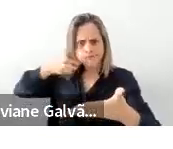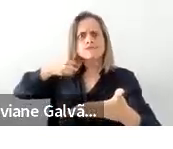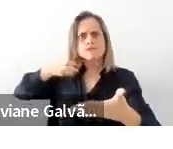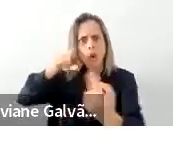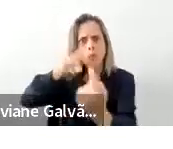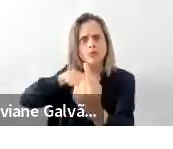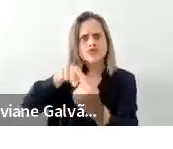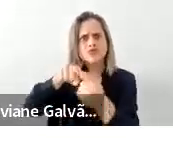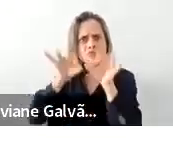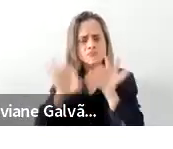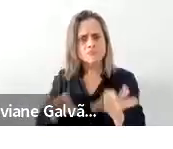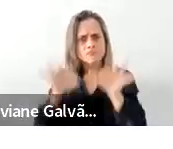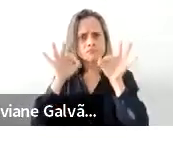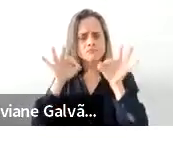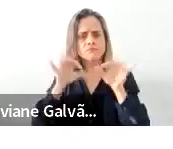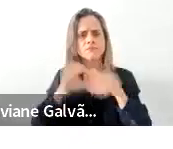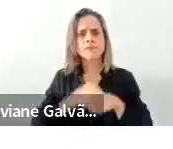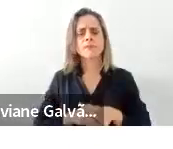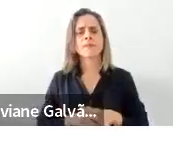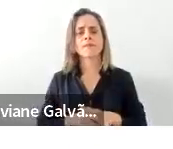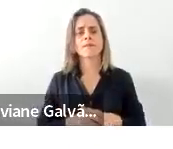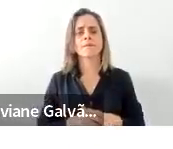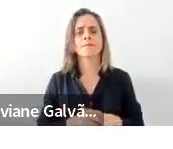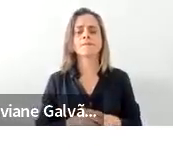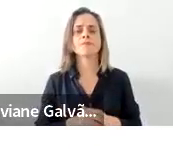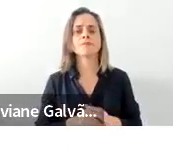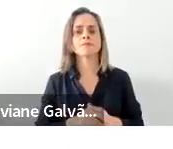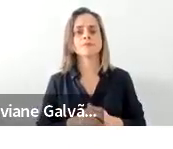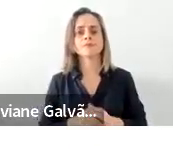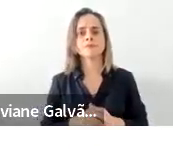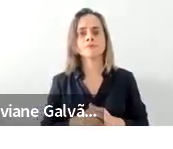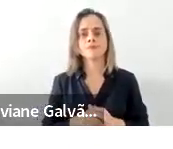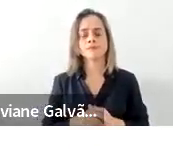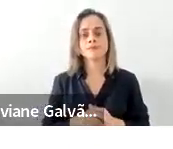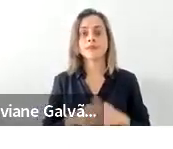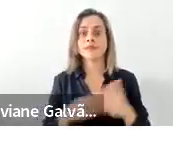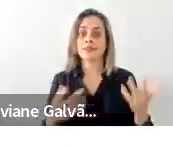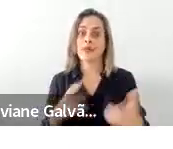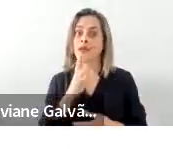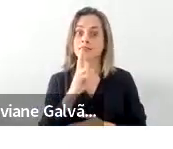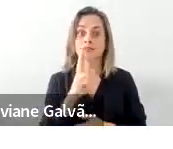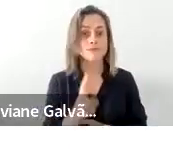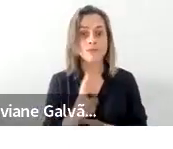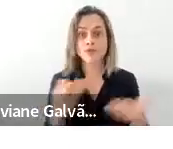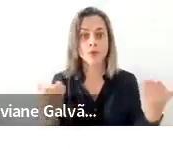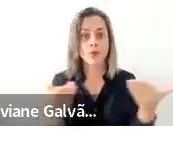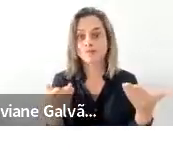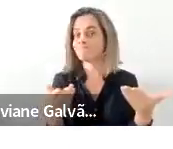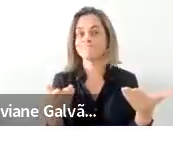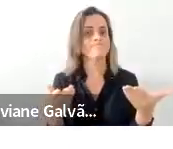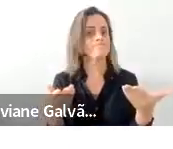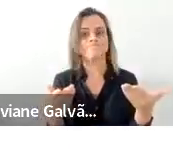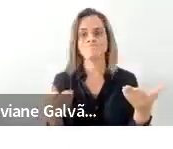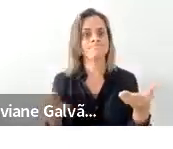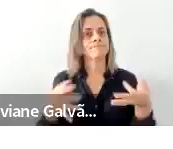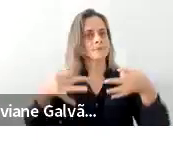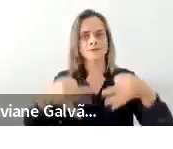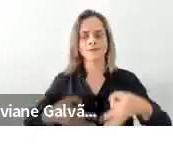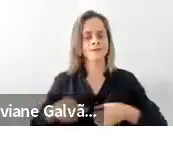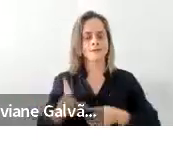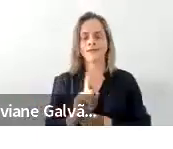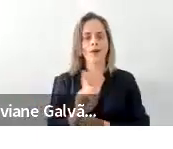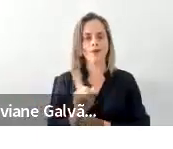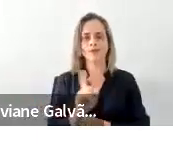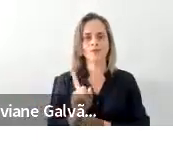certainly not going to give you any answers in this series, we need to focus, I think,